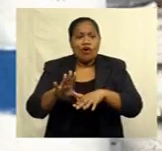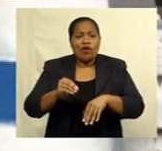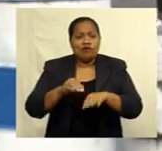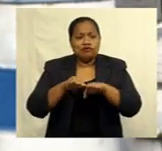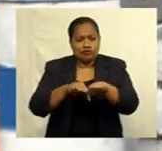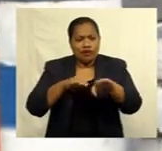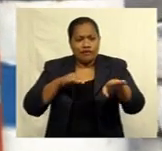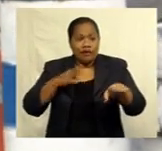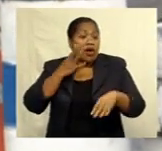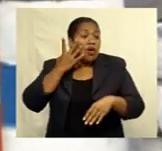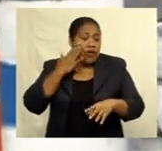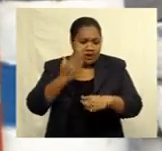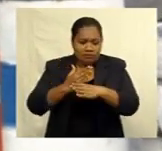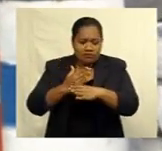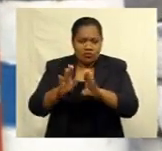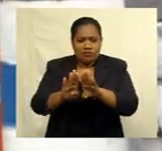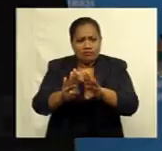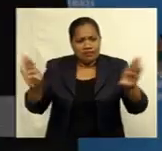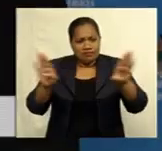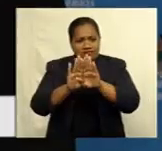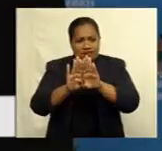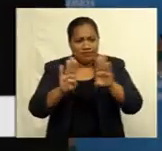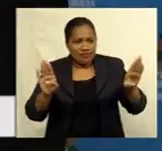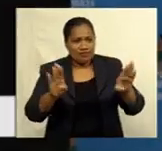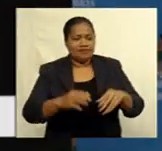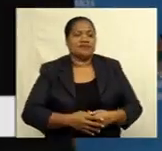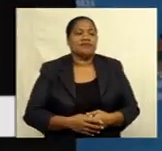Our health teams will be imminently surveying these areas to